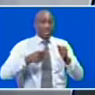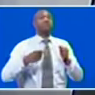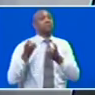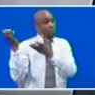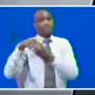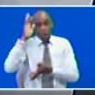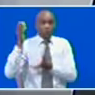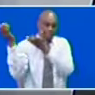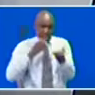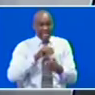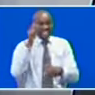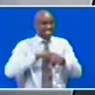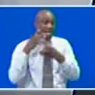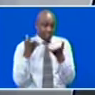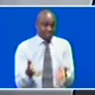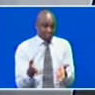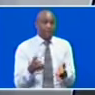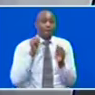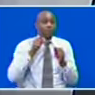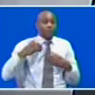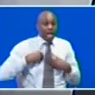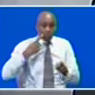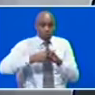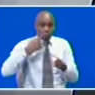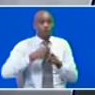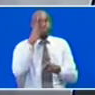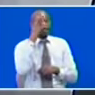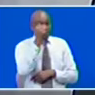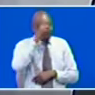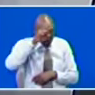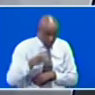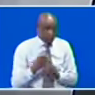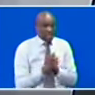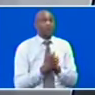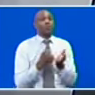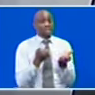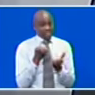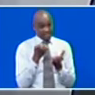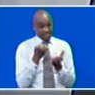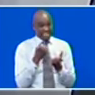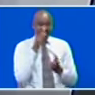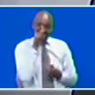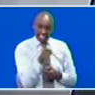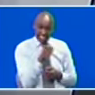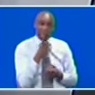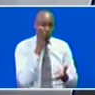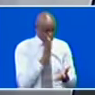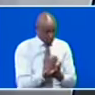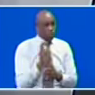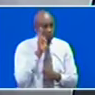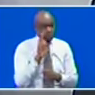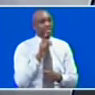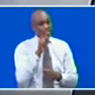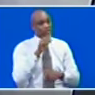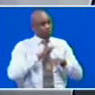now. And so that we have a total of the 45 kits that are required. It's actually been really useful for us